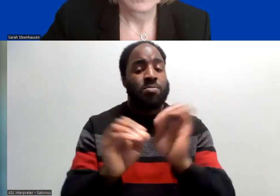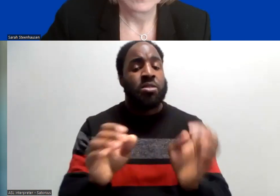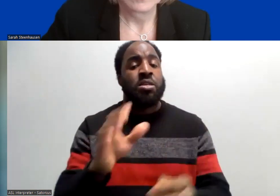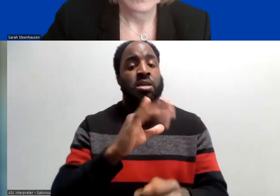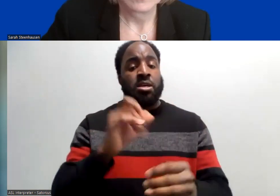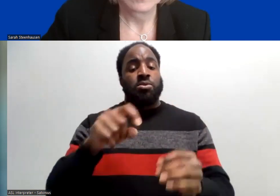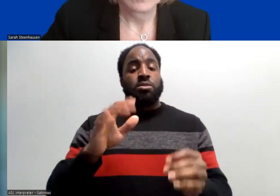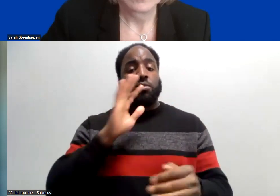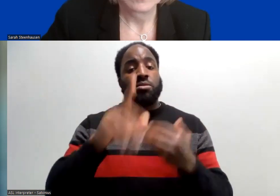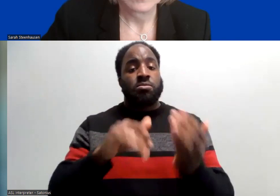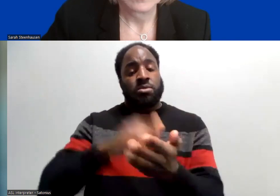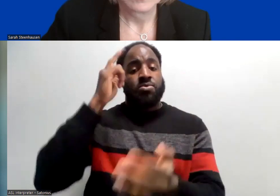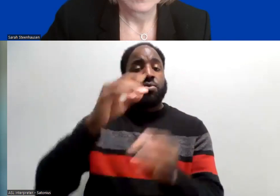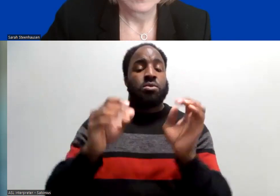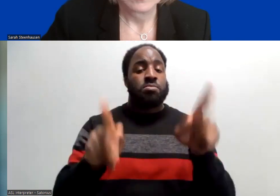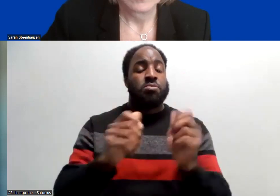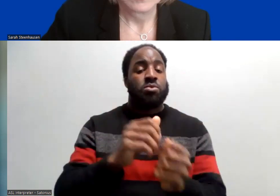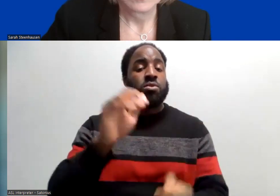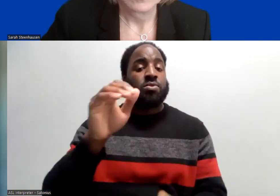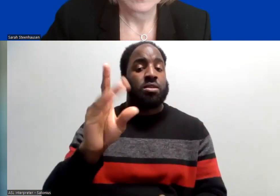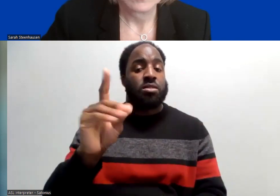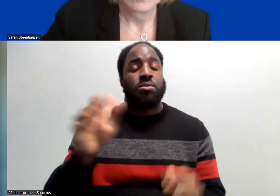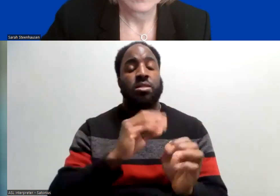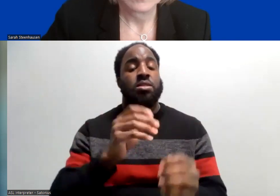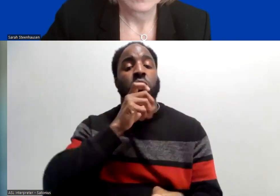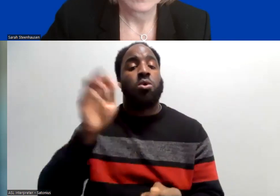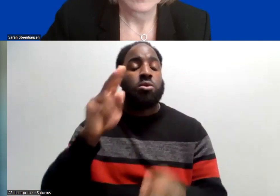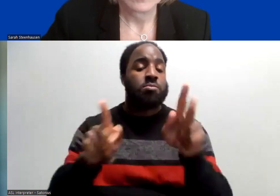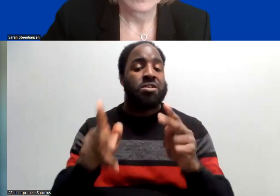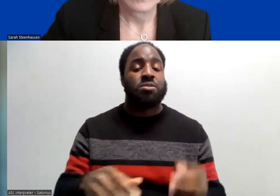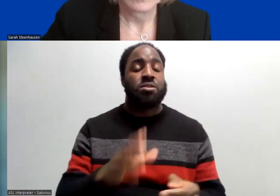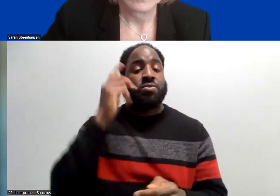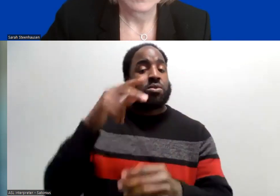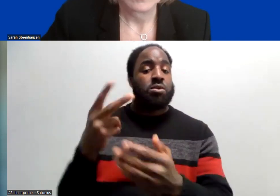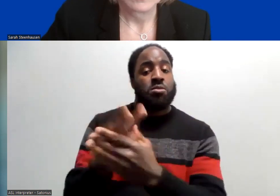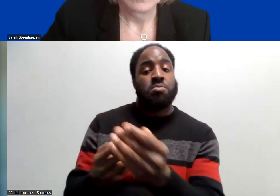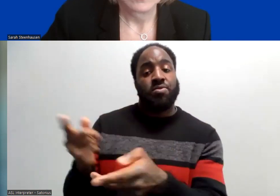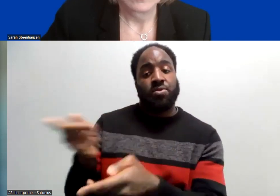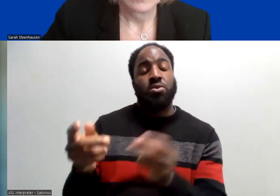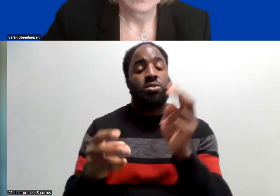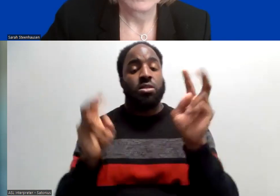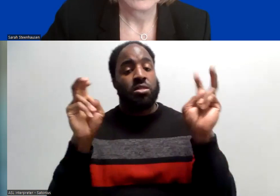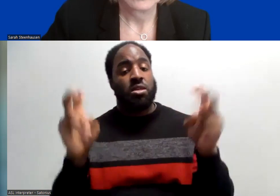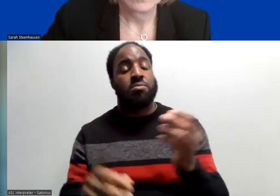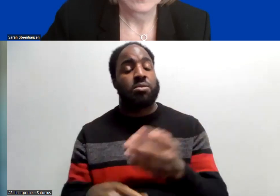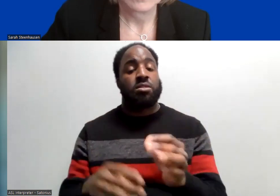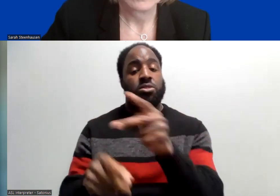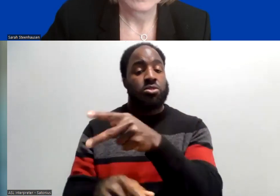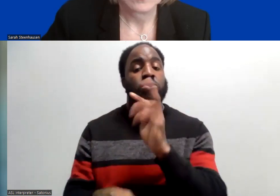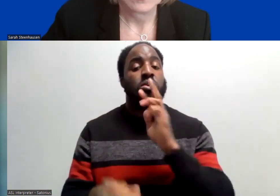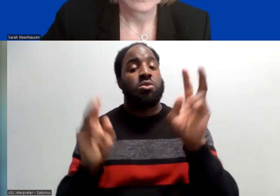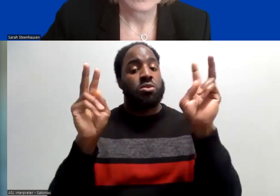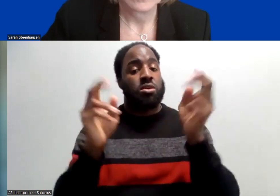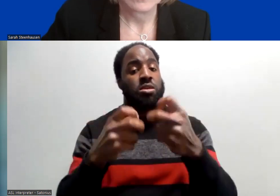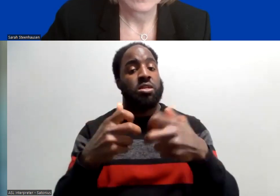people with disabilities. And then within both of those topics, really important equity issues to prioritize, and